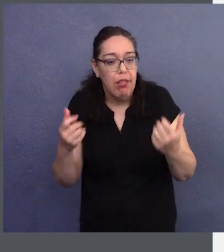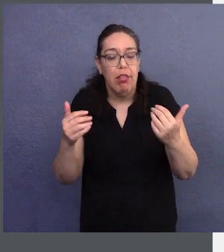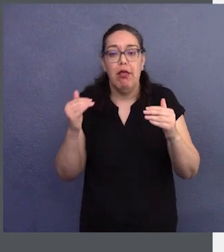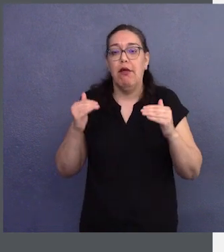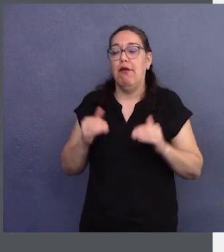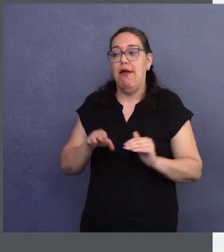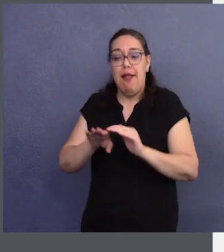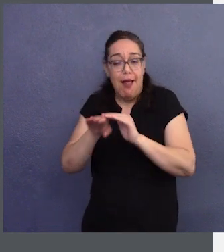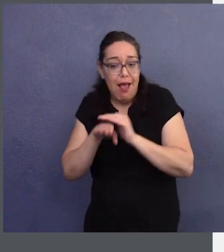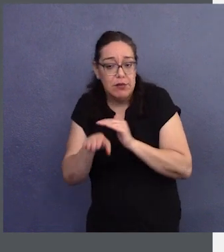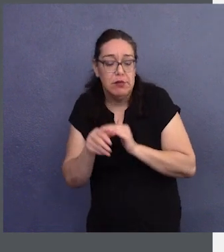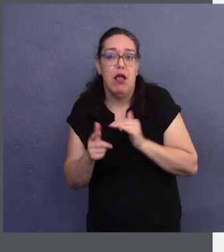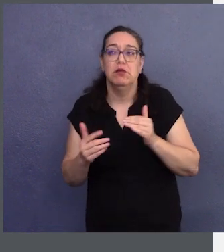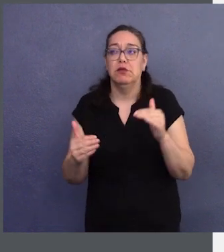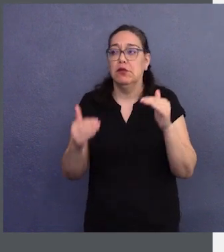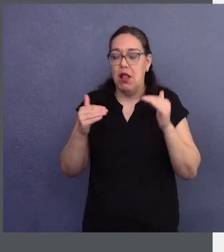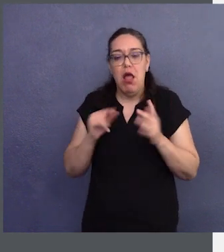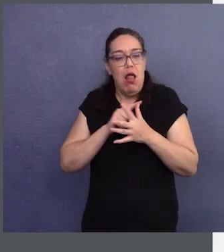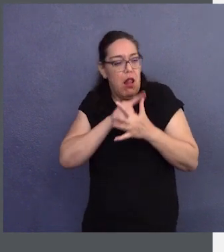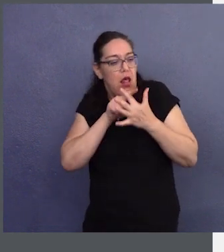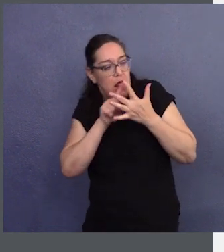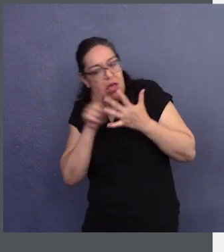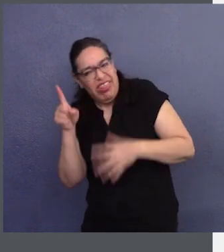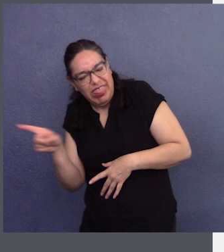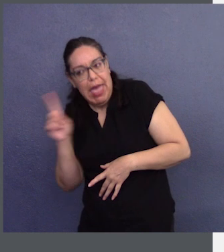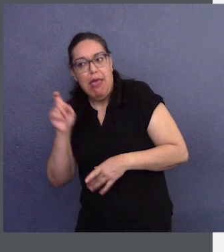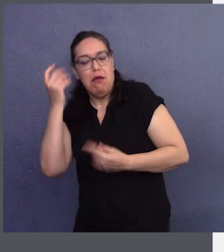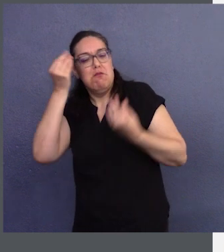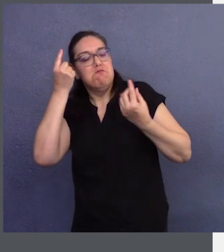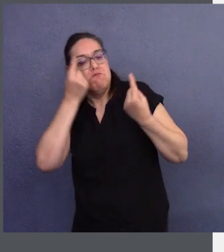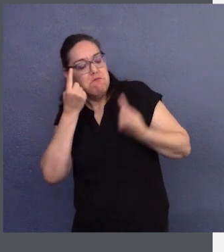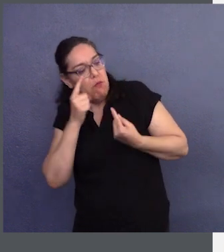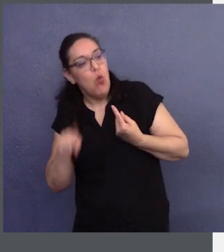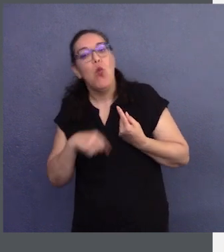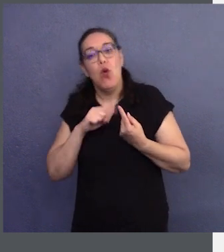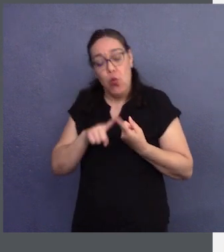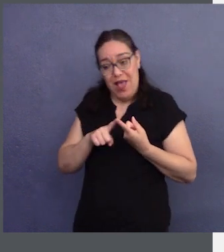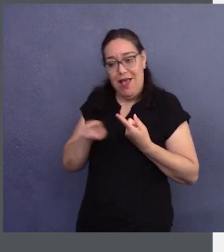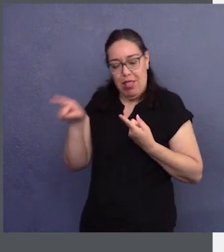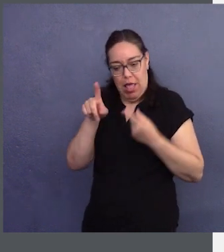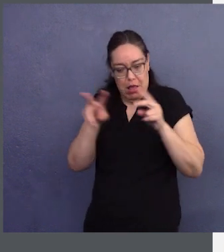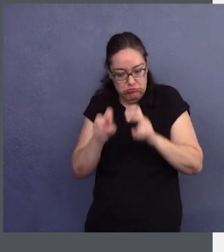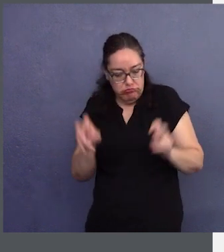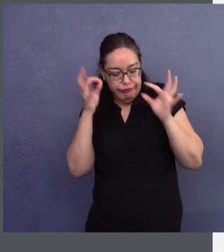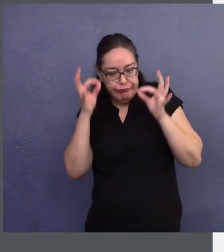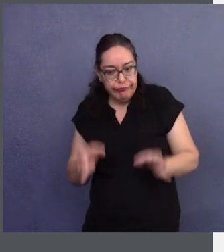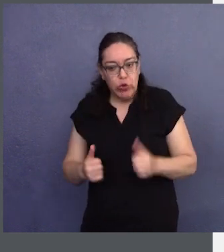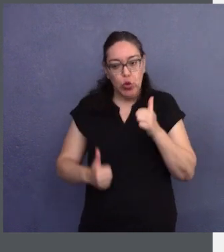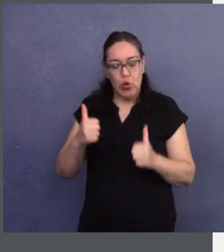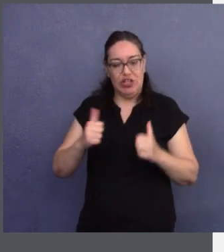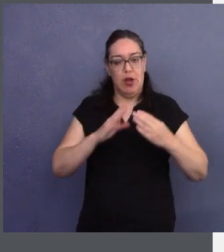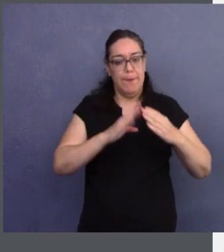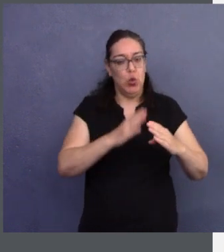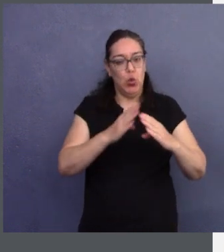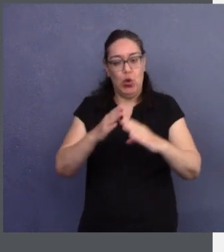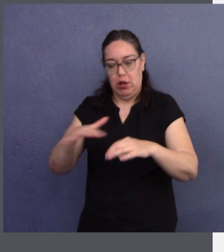access, these are things that they take into consideration when it determines which